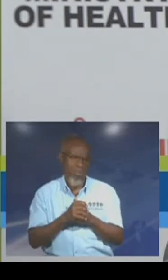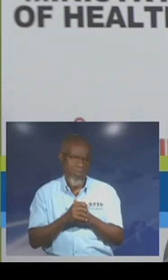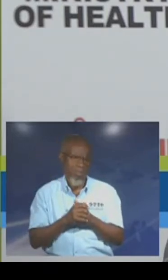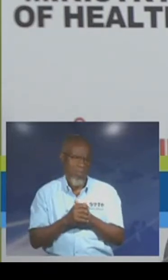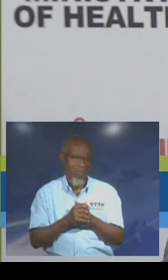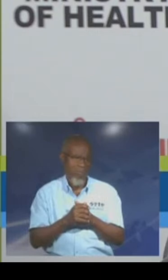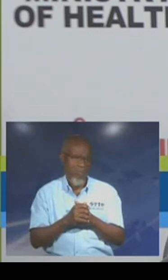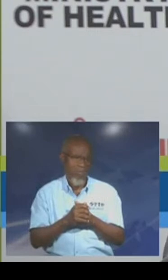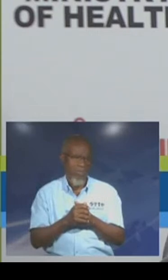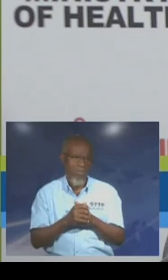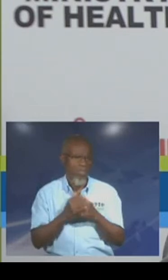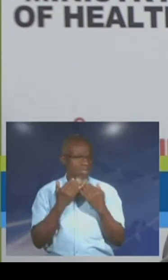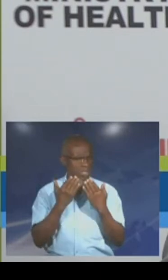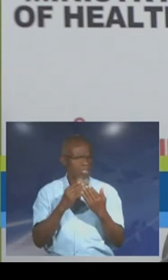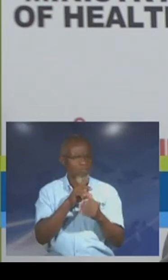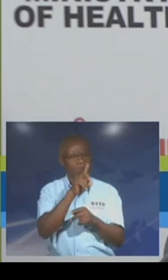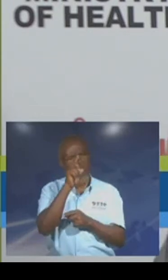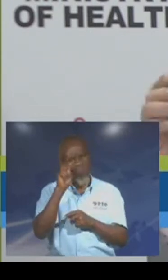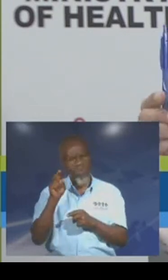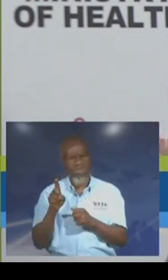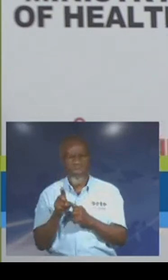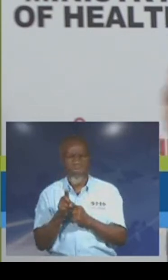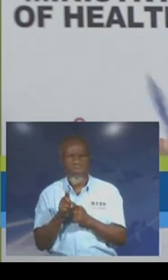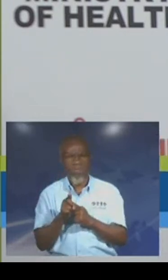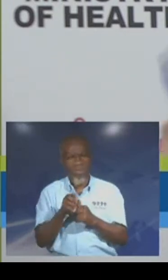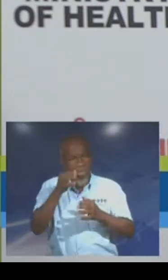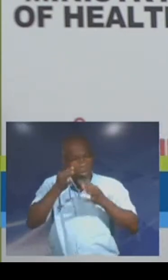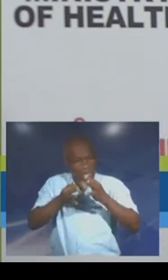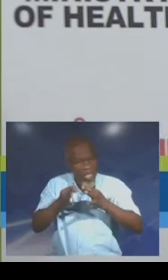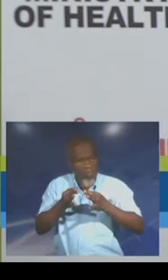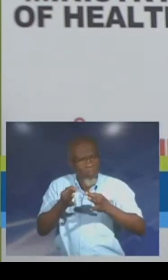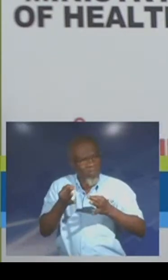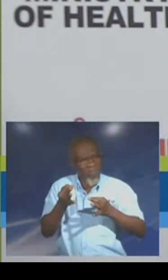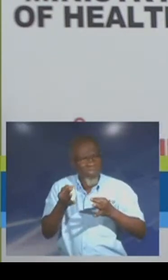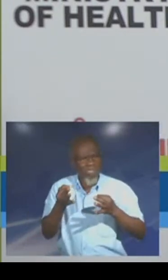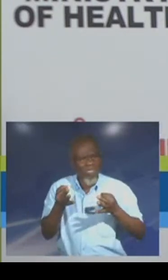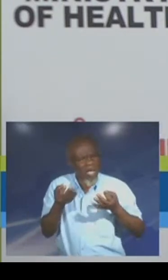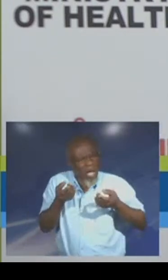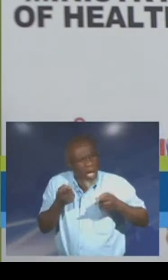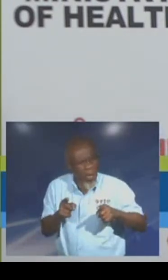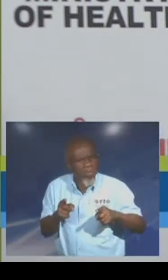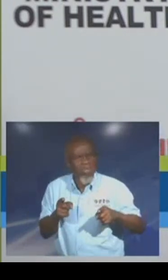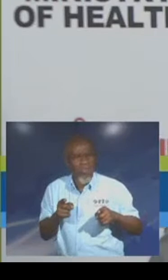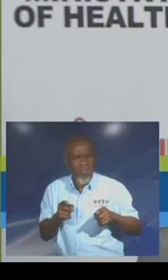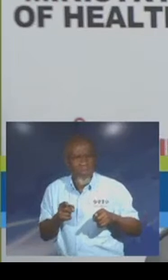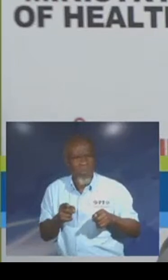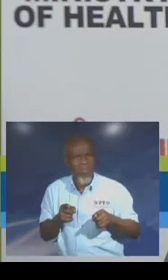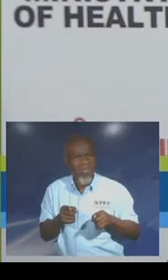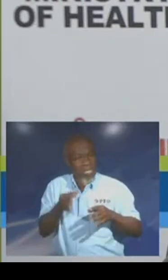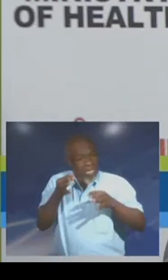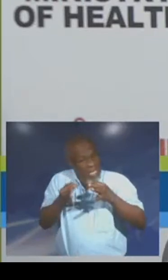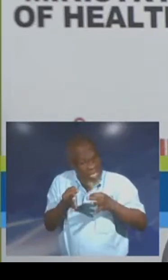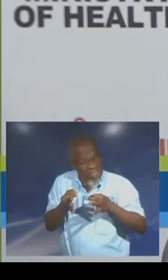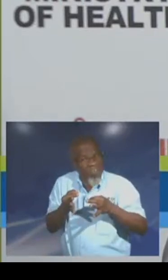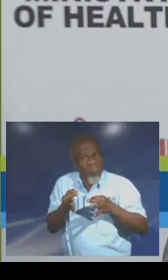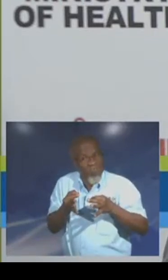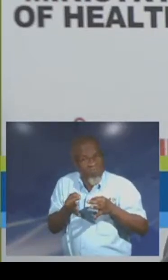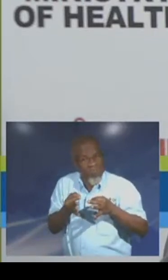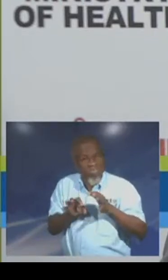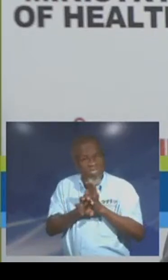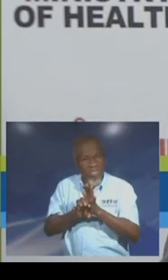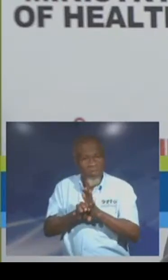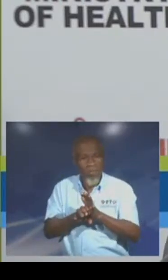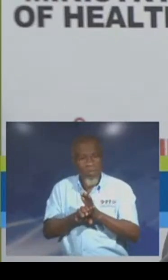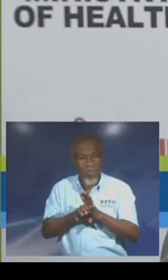to answer your question. If for some reason, and it will not happen, but if for some reason